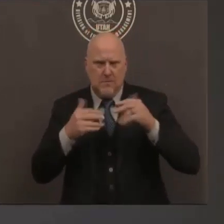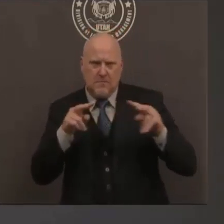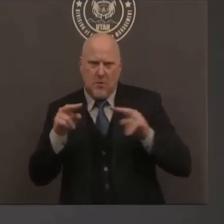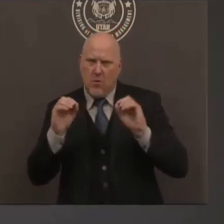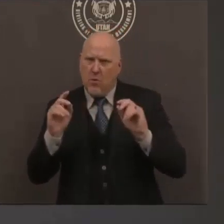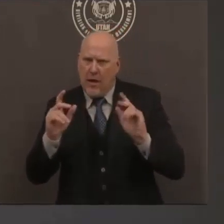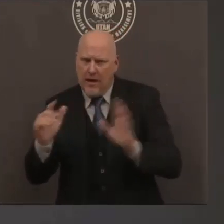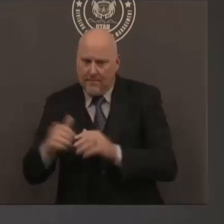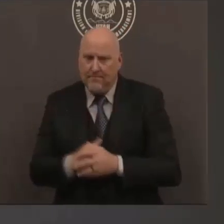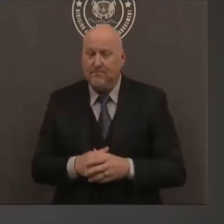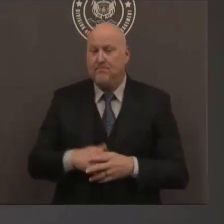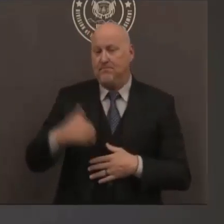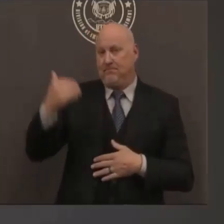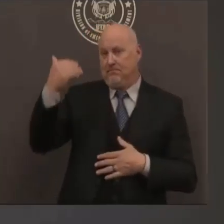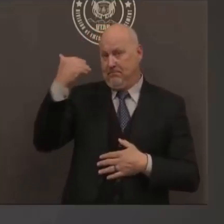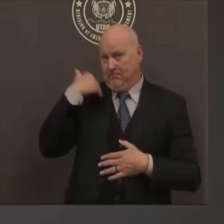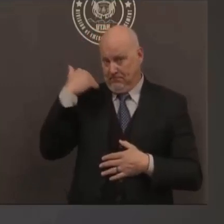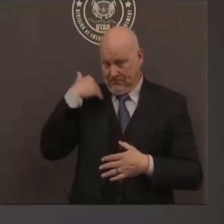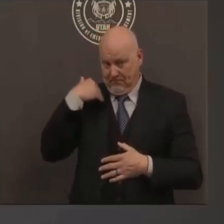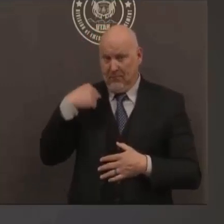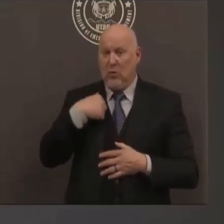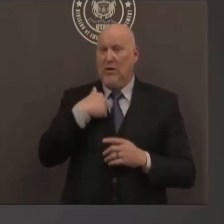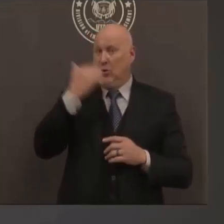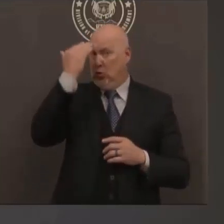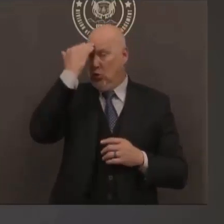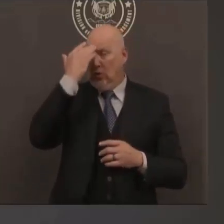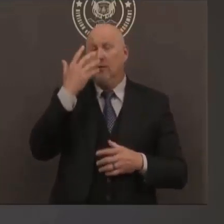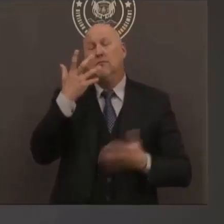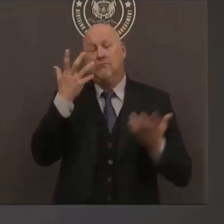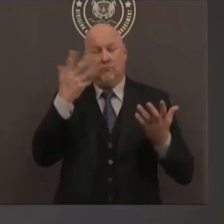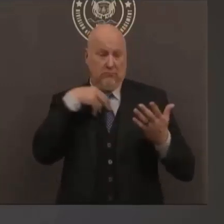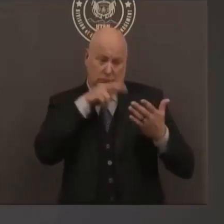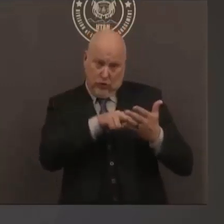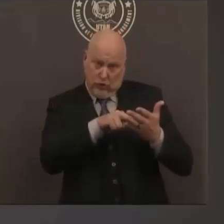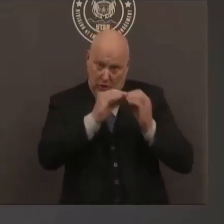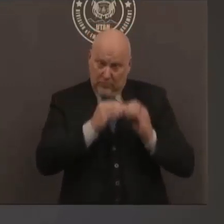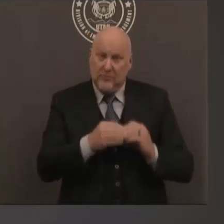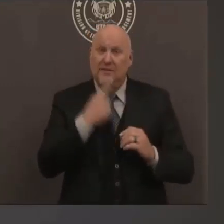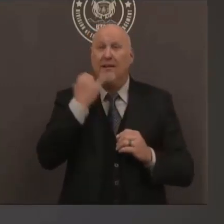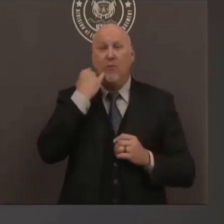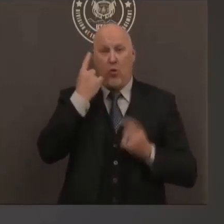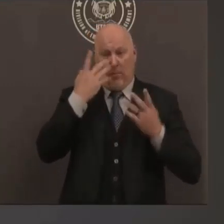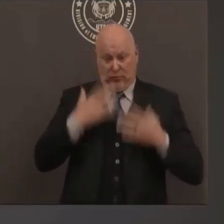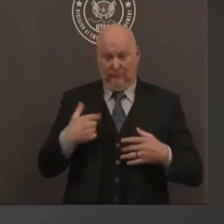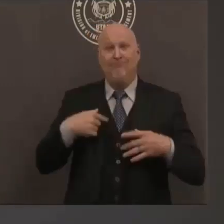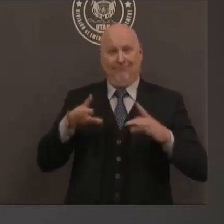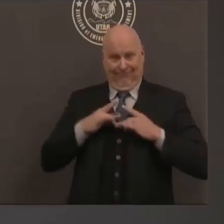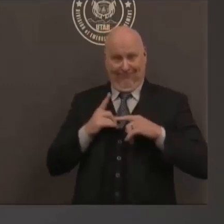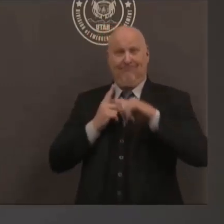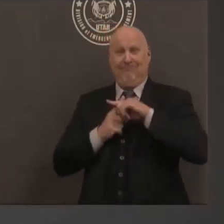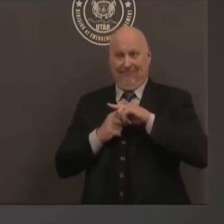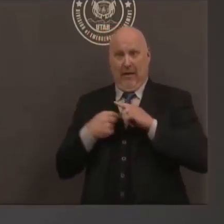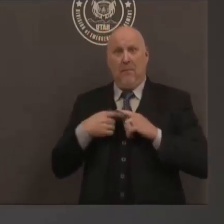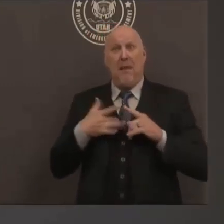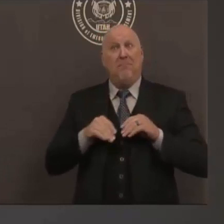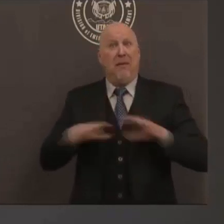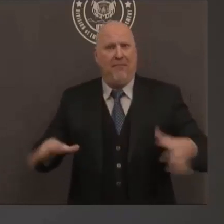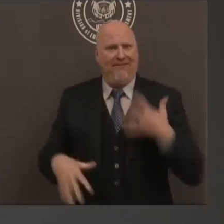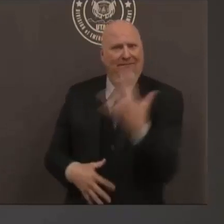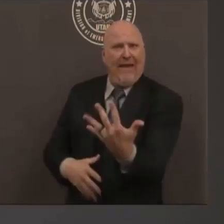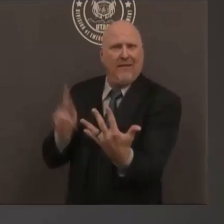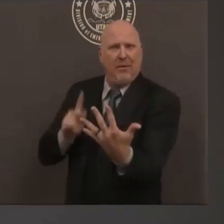was infected infecting 5 others in the marketplace out there, we now see the infection rate spread down to